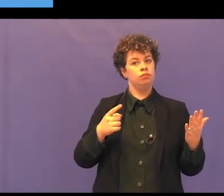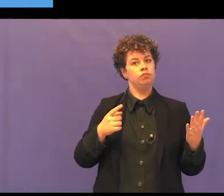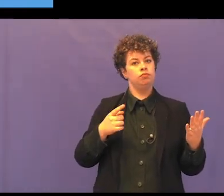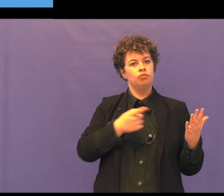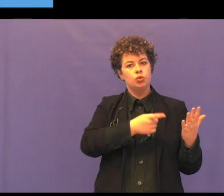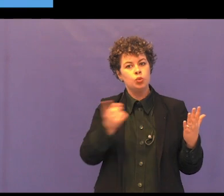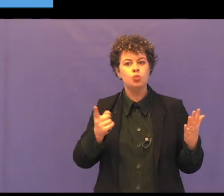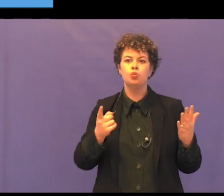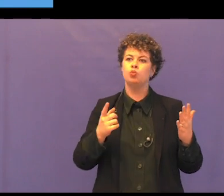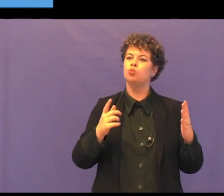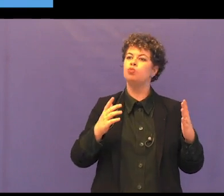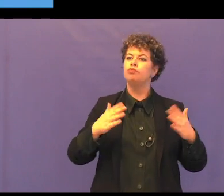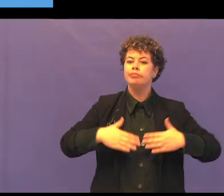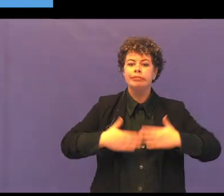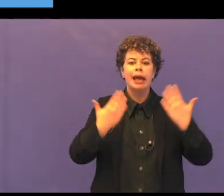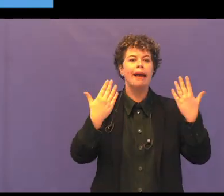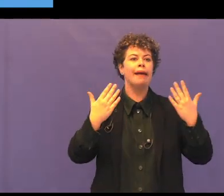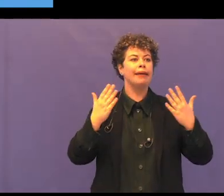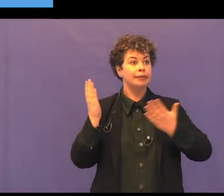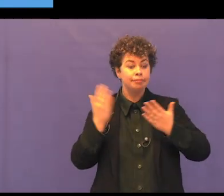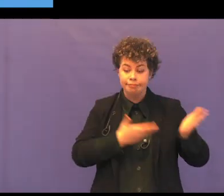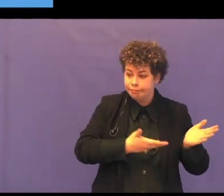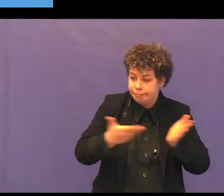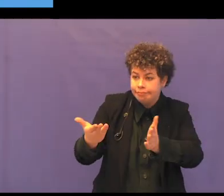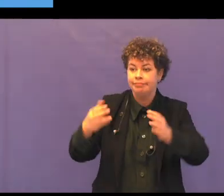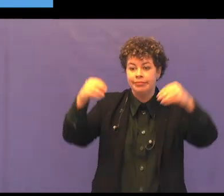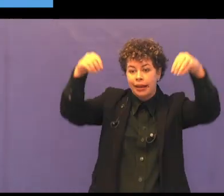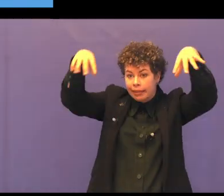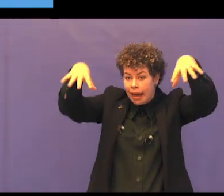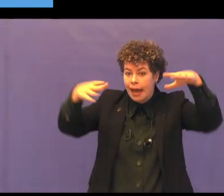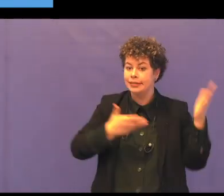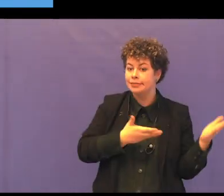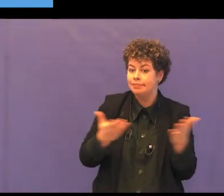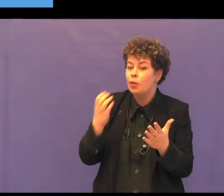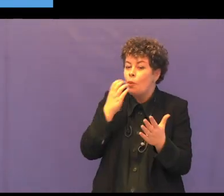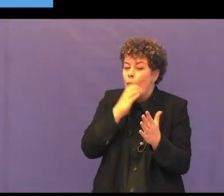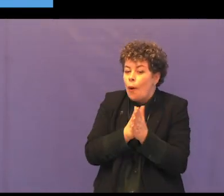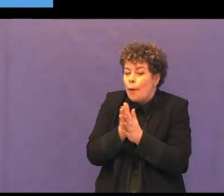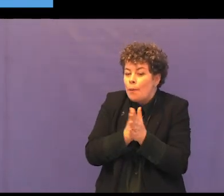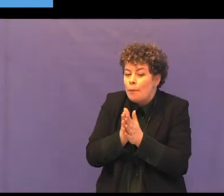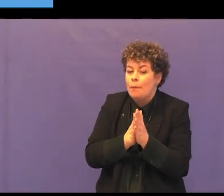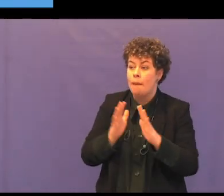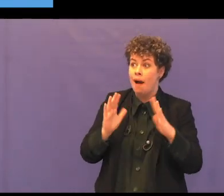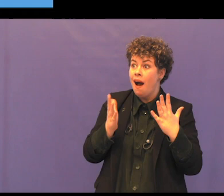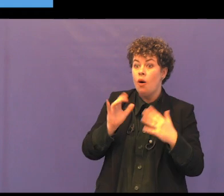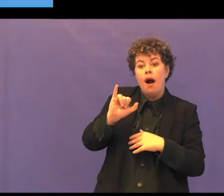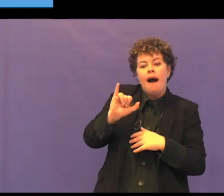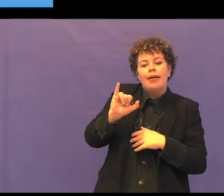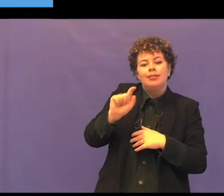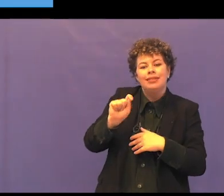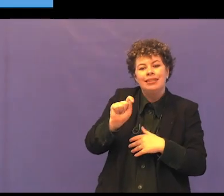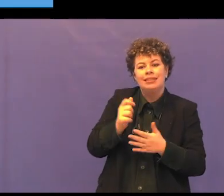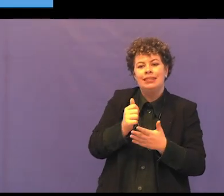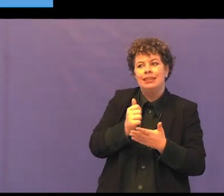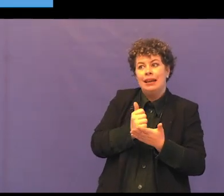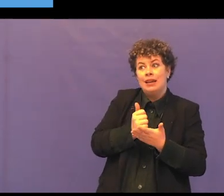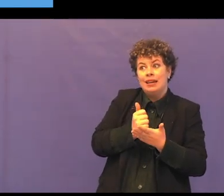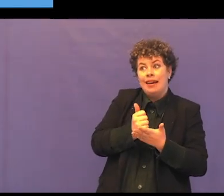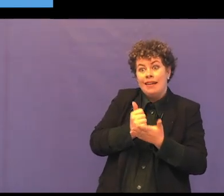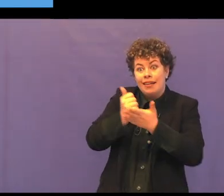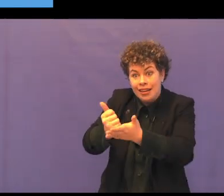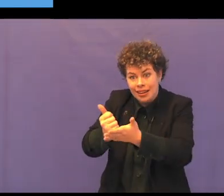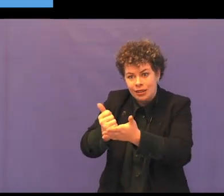use IT to combat the consequences of IT. So you use smart technologies in order